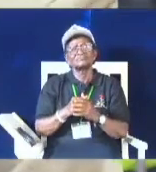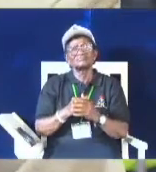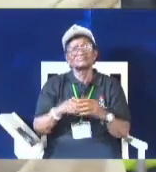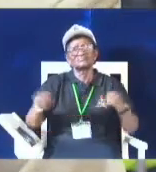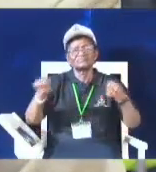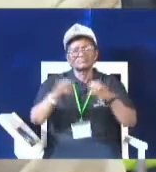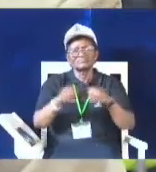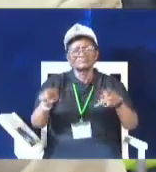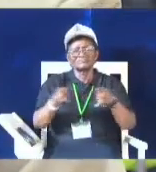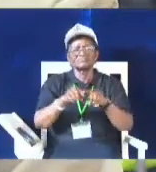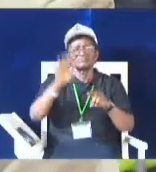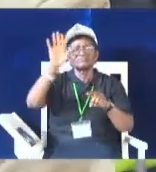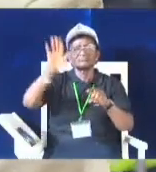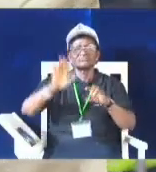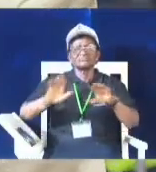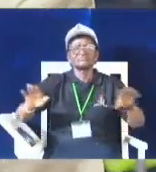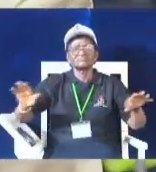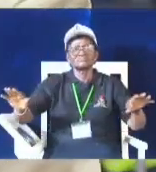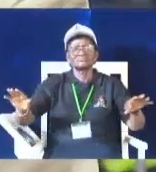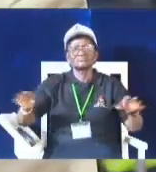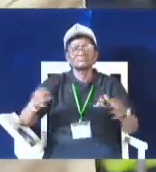Even as your children sang,